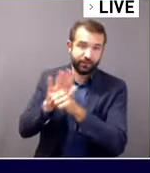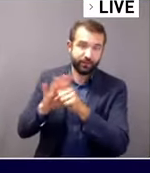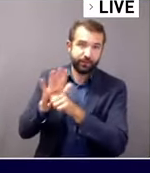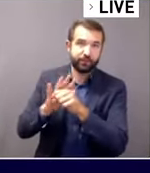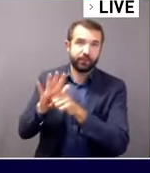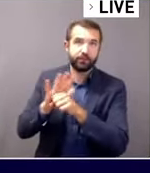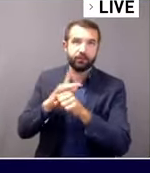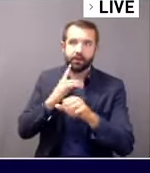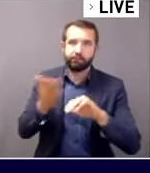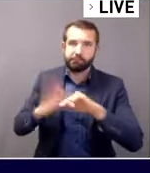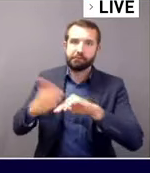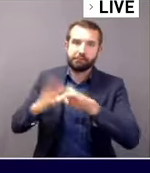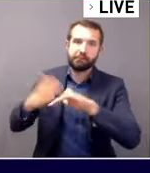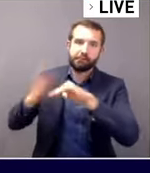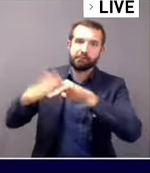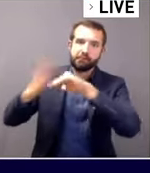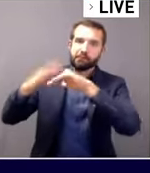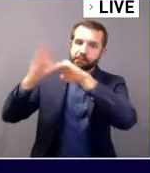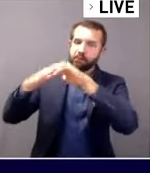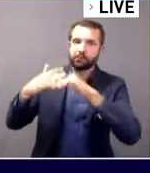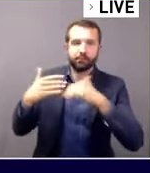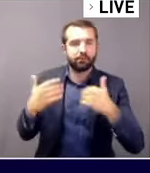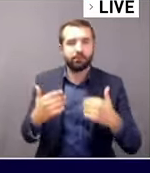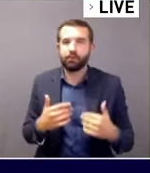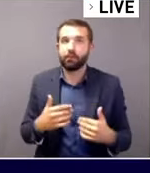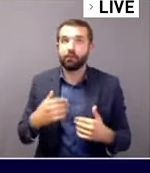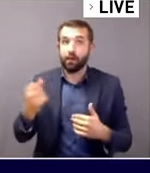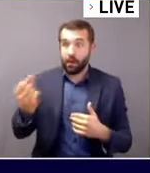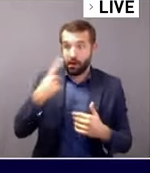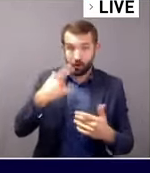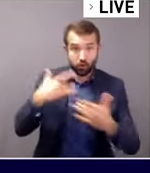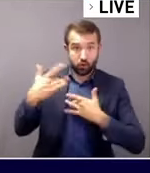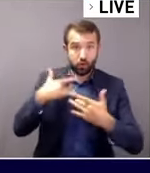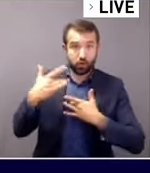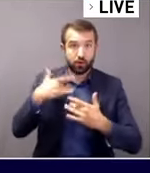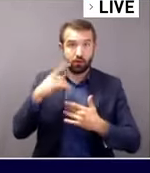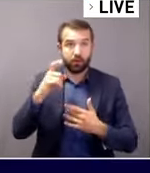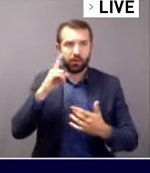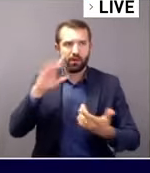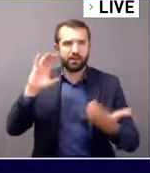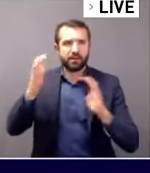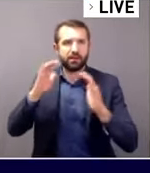cases. You asked about my concern level.